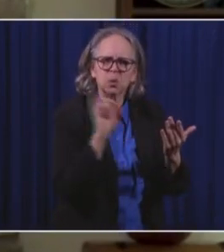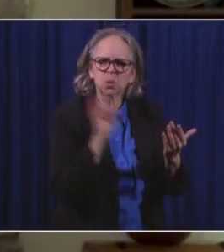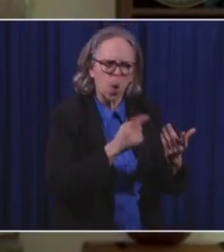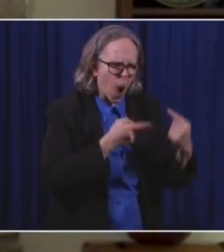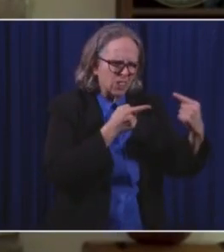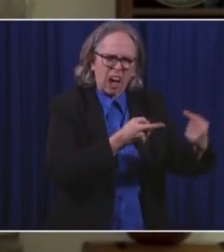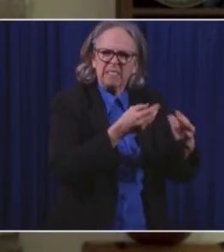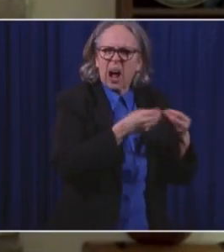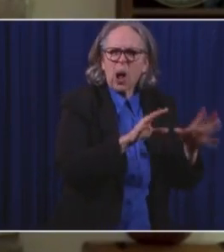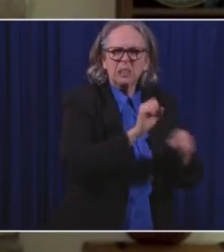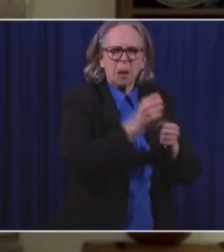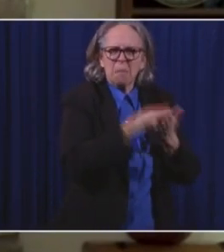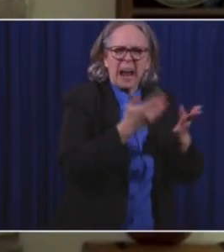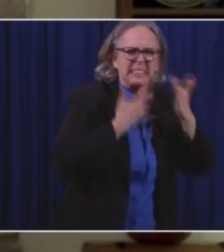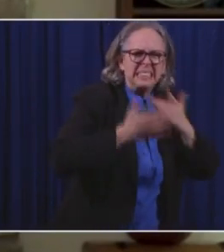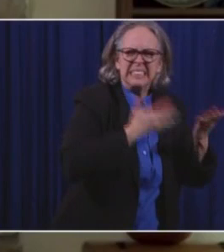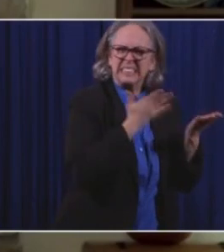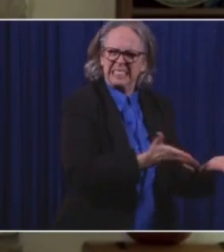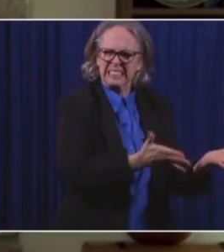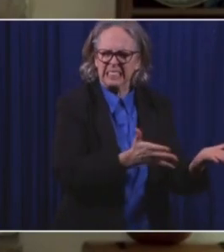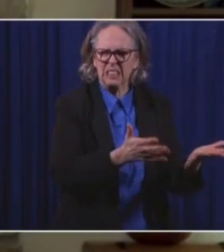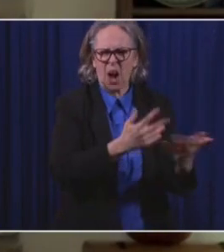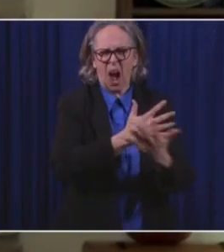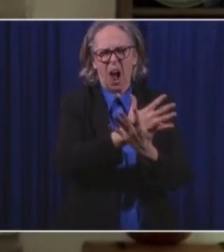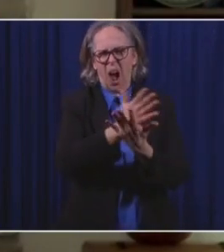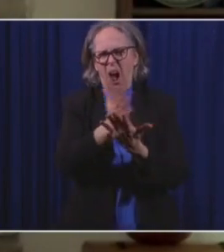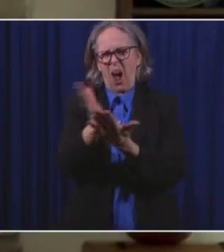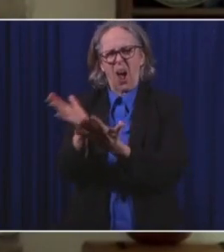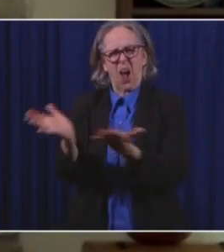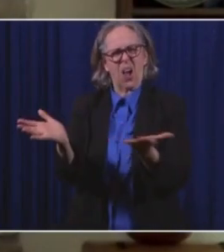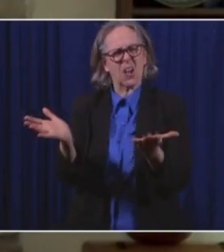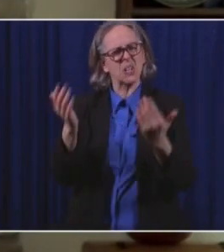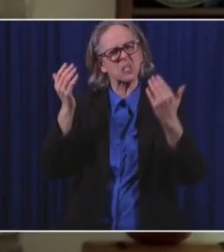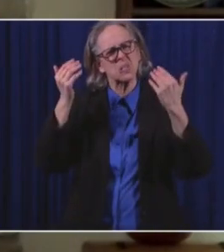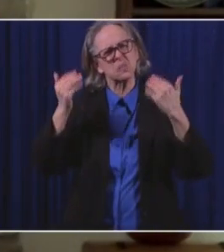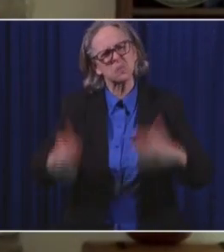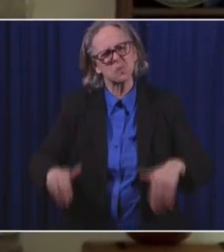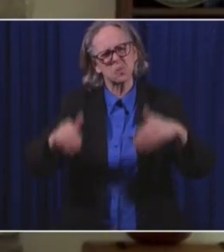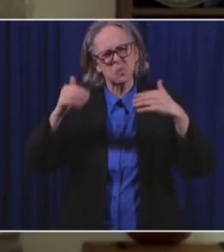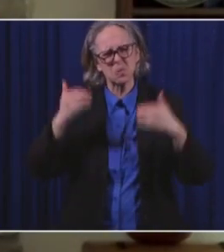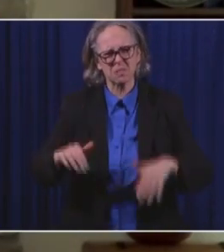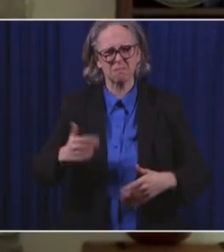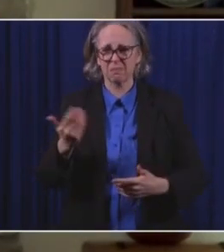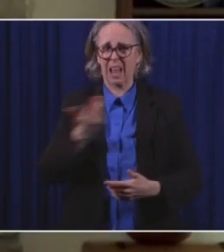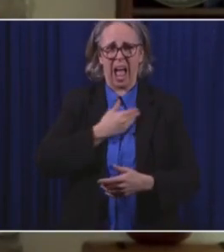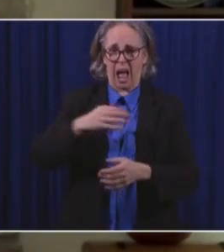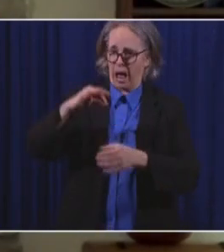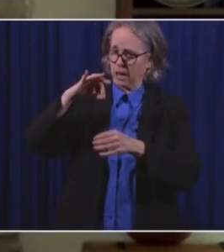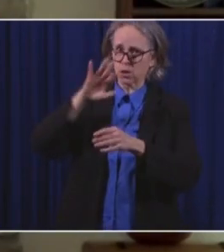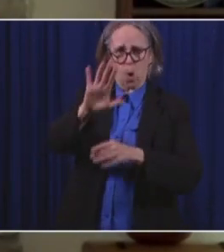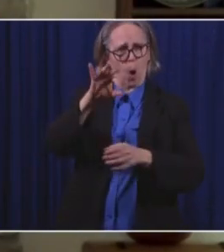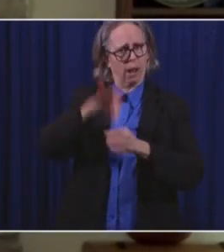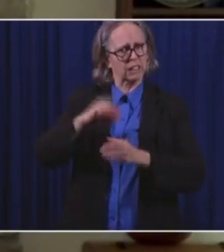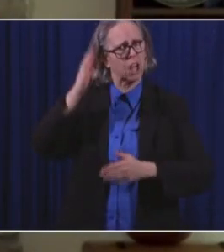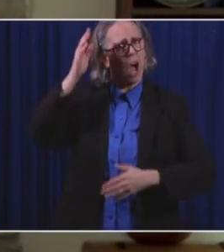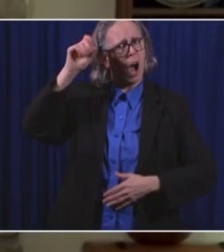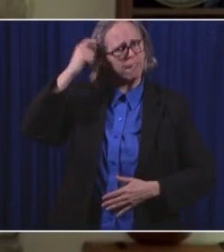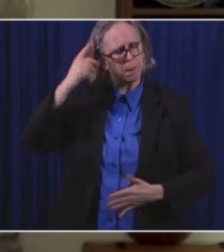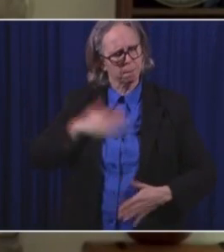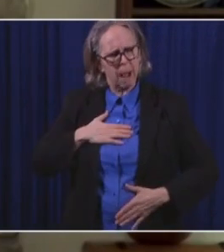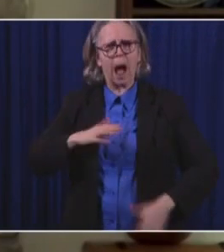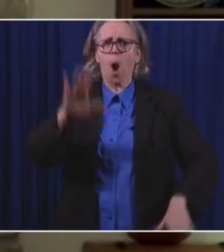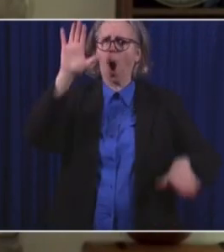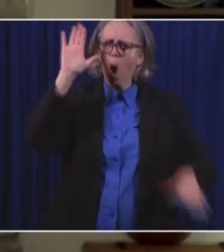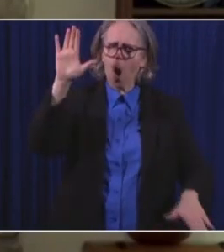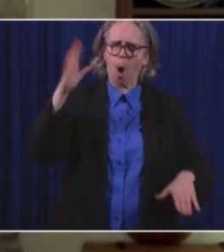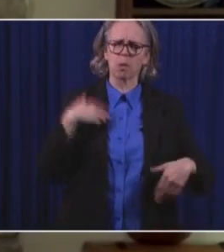governor, I took an oath, and with that oath comes the responsibility that I have to do everything in my